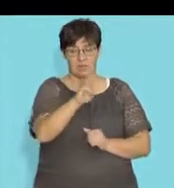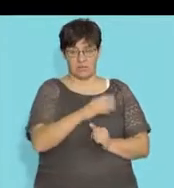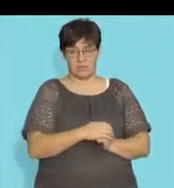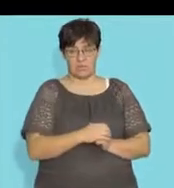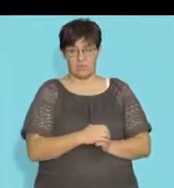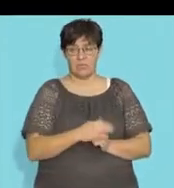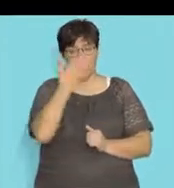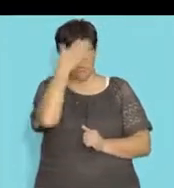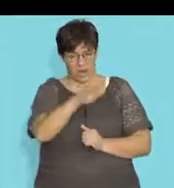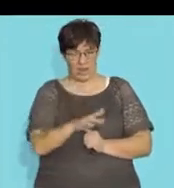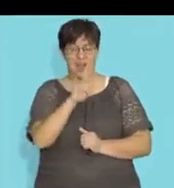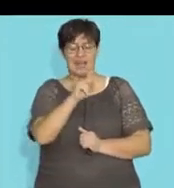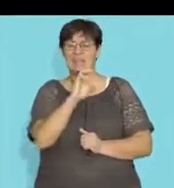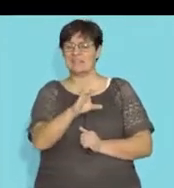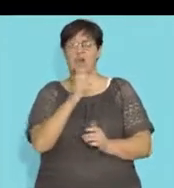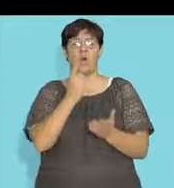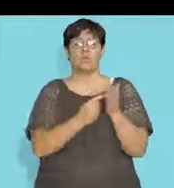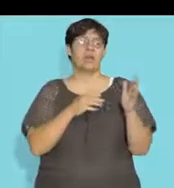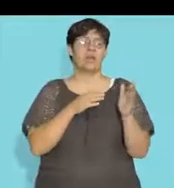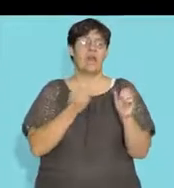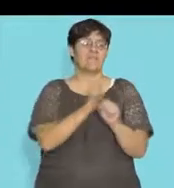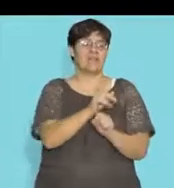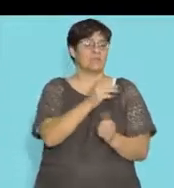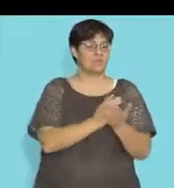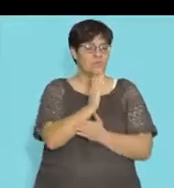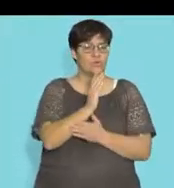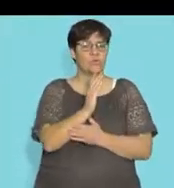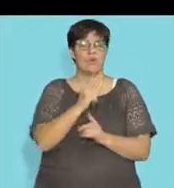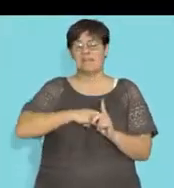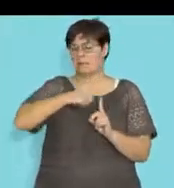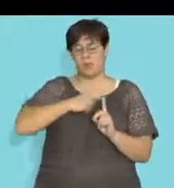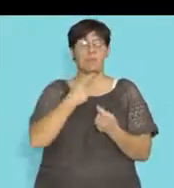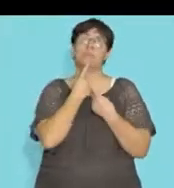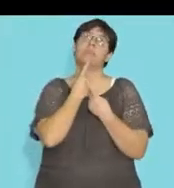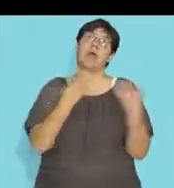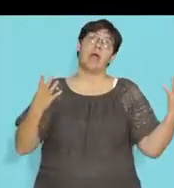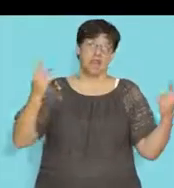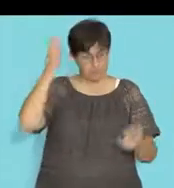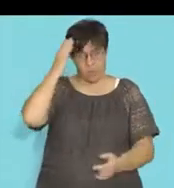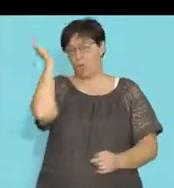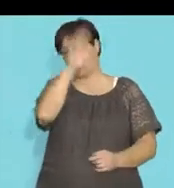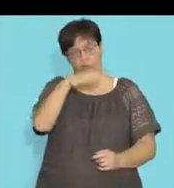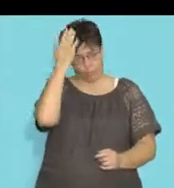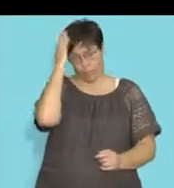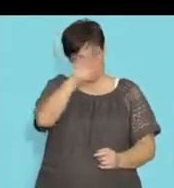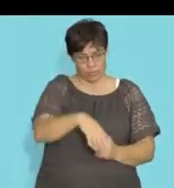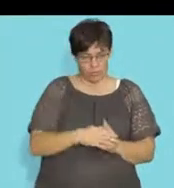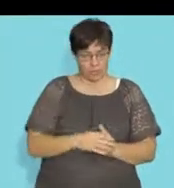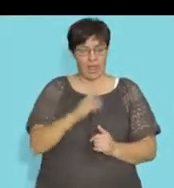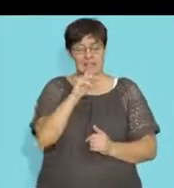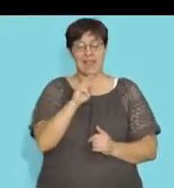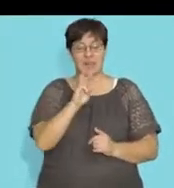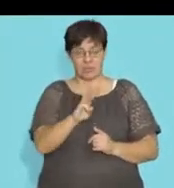Kw, as we know, like Kc, is only affected by temperature. I've said it so many times, I think you now know that. And